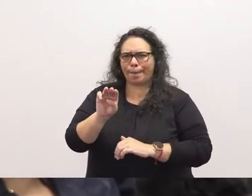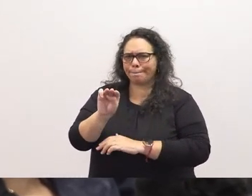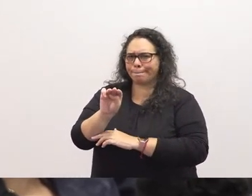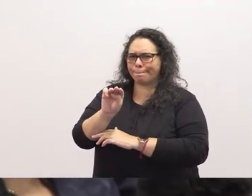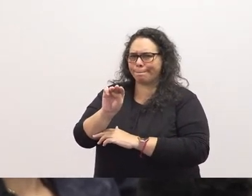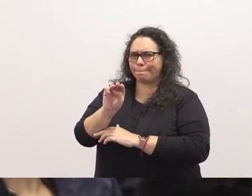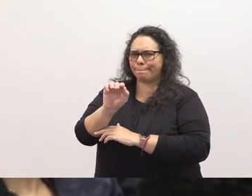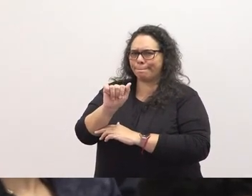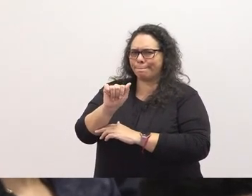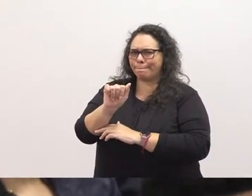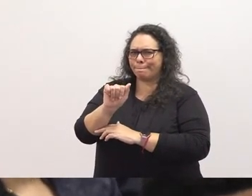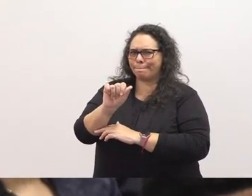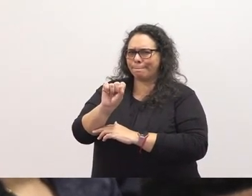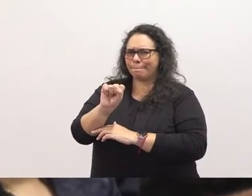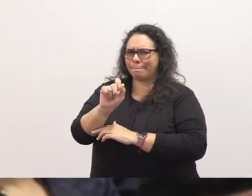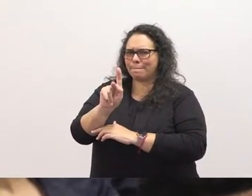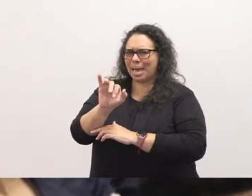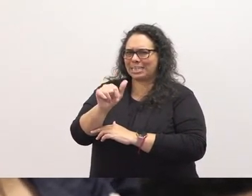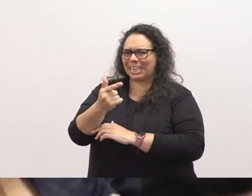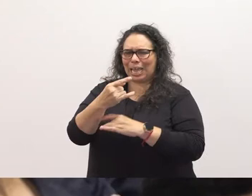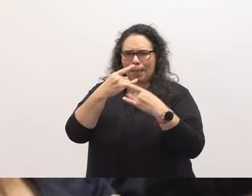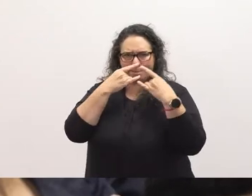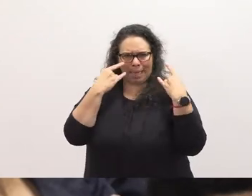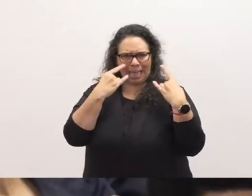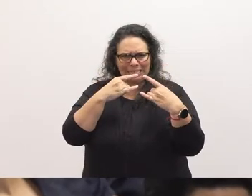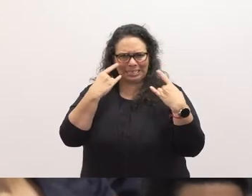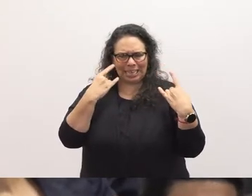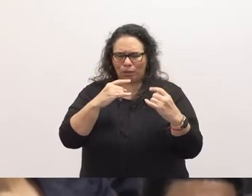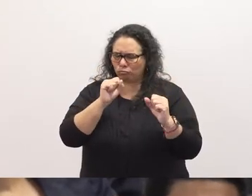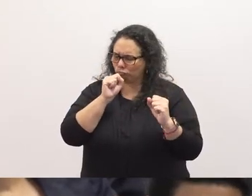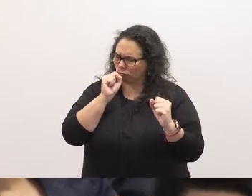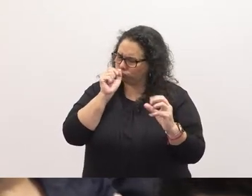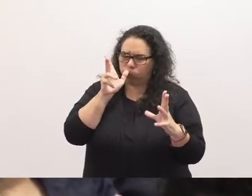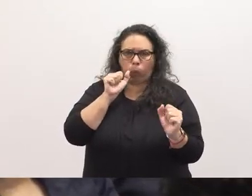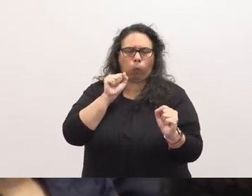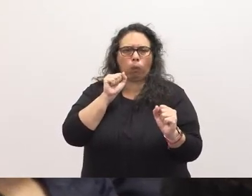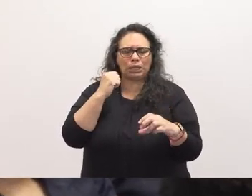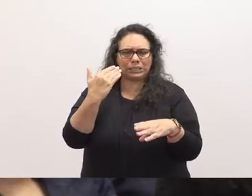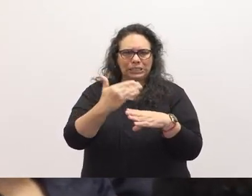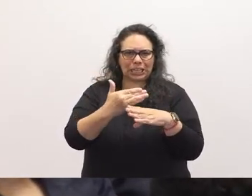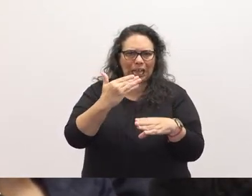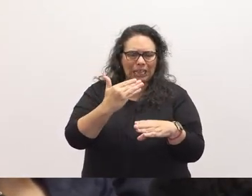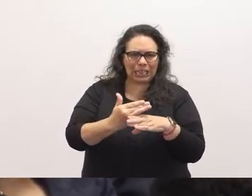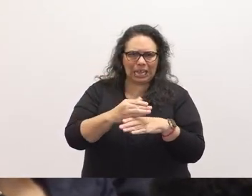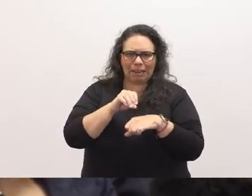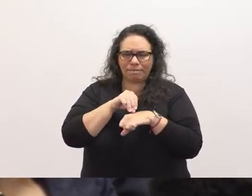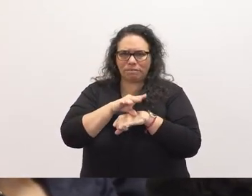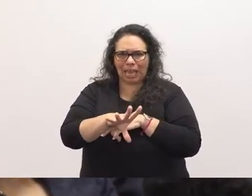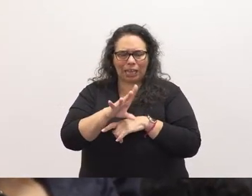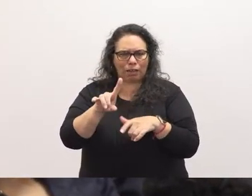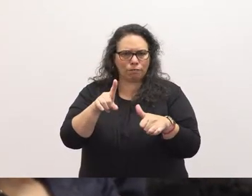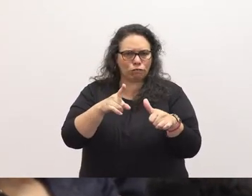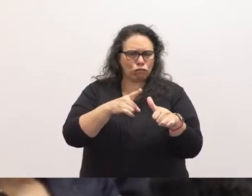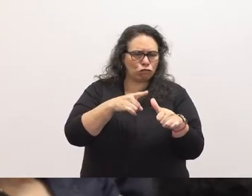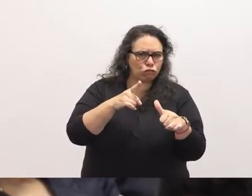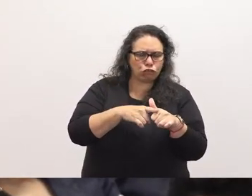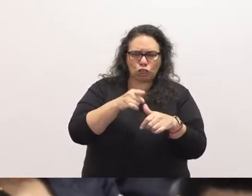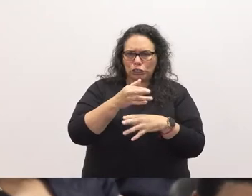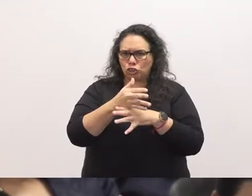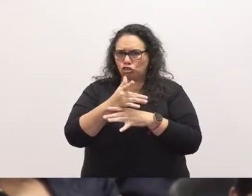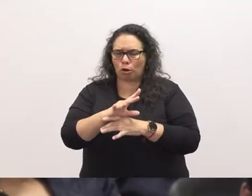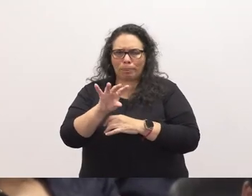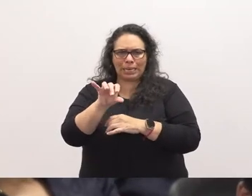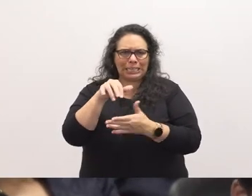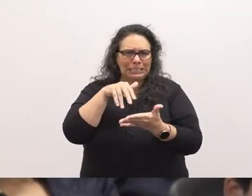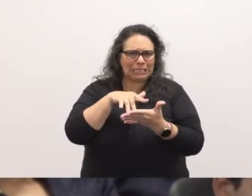that was imposed on our children had a traumatic psychological effect that was reported first in Germany and then throughout the world with studies stating that